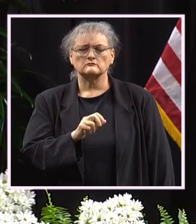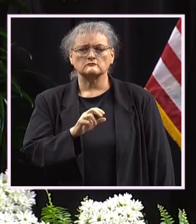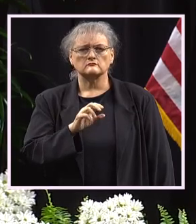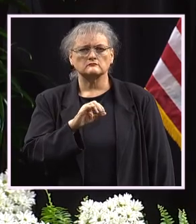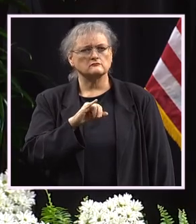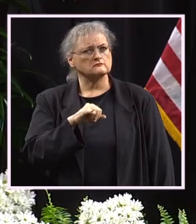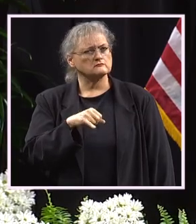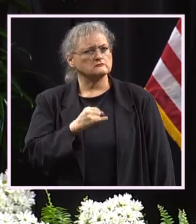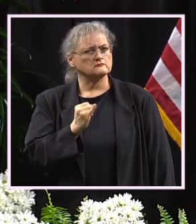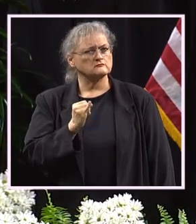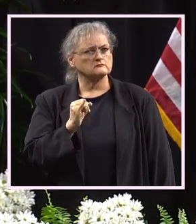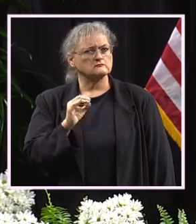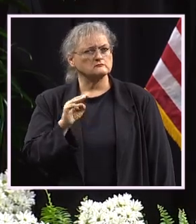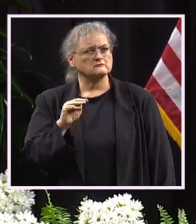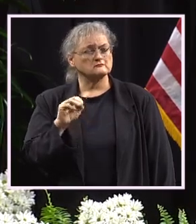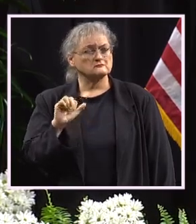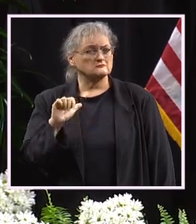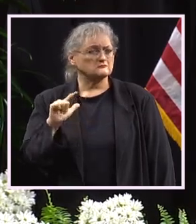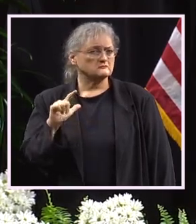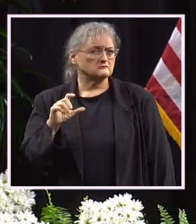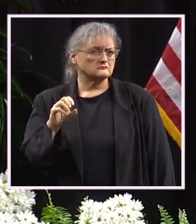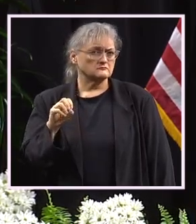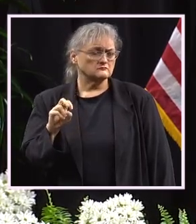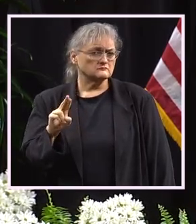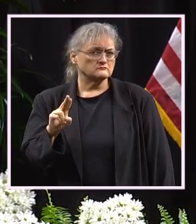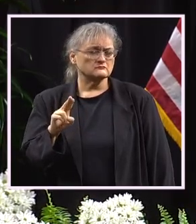Chandana Malu, Master of Science.